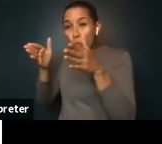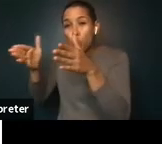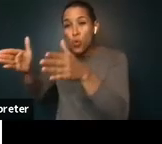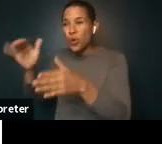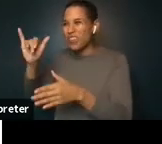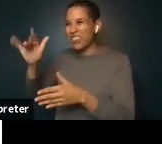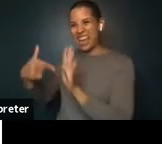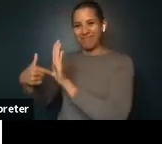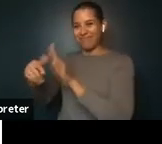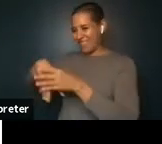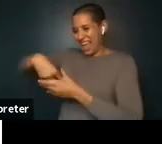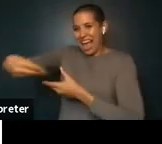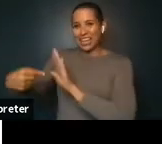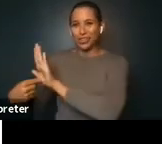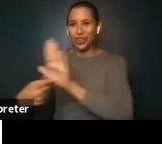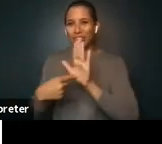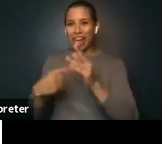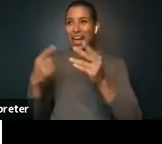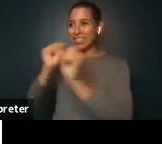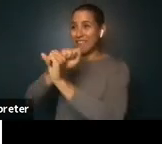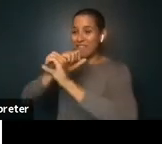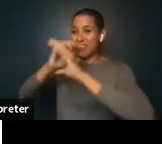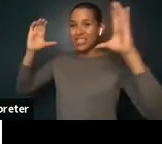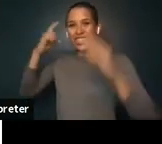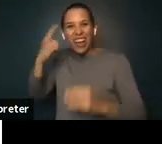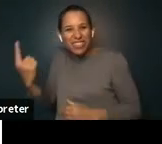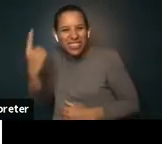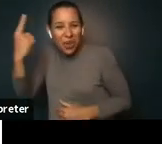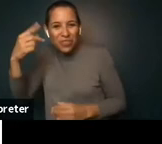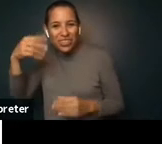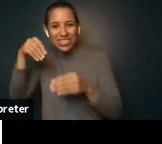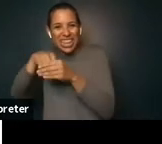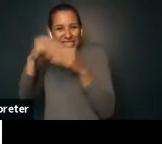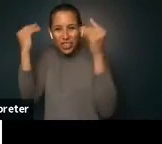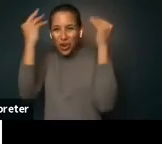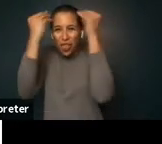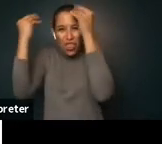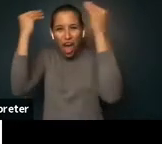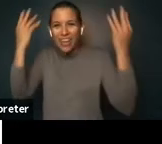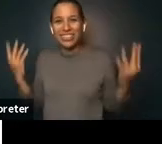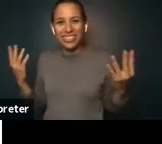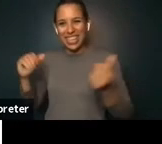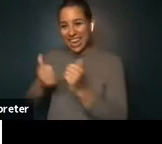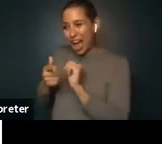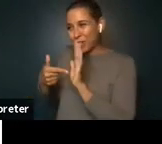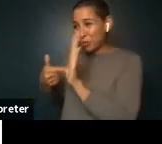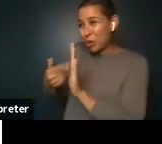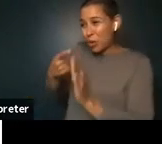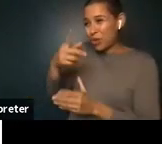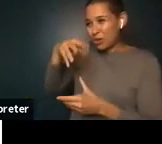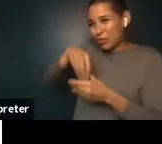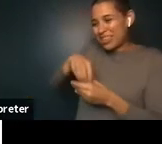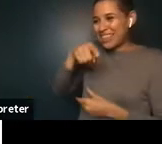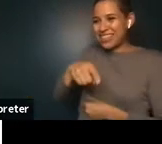right? Um, and so it just struck me that, you know, you share so many of these like interior thoughts in these comic forms. I was just wondering if you had any thoughts